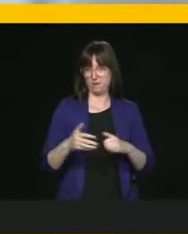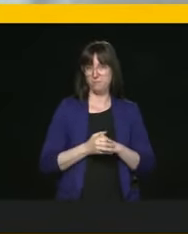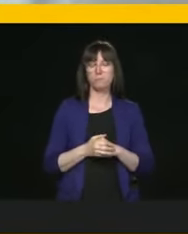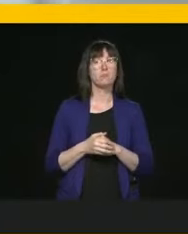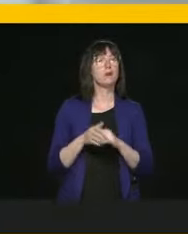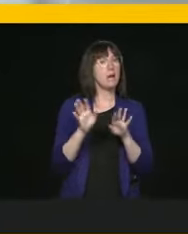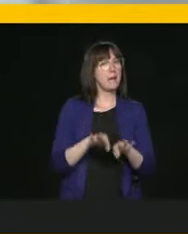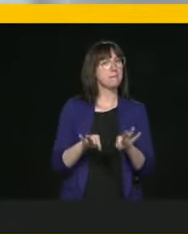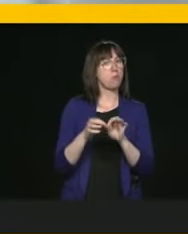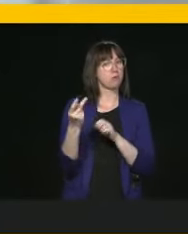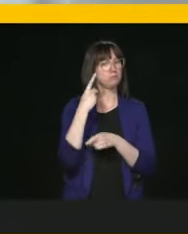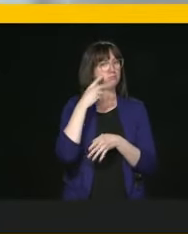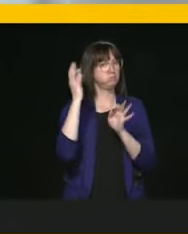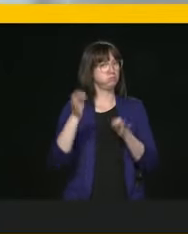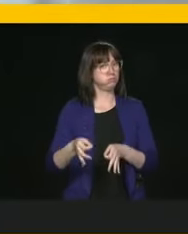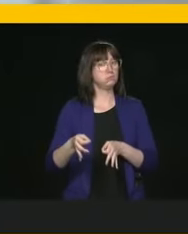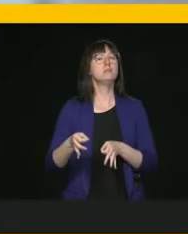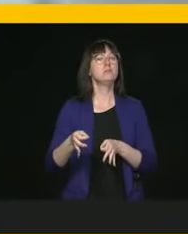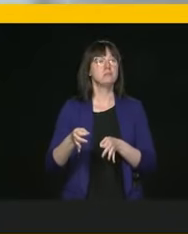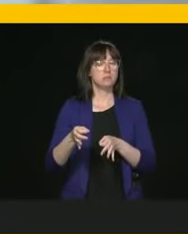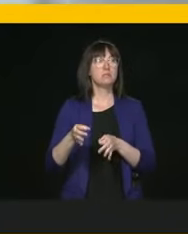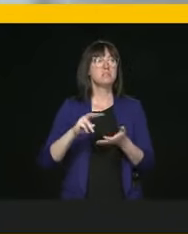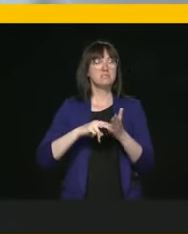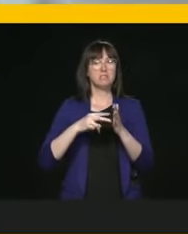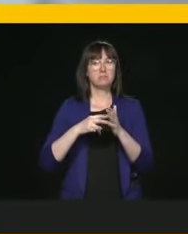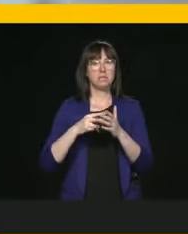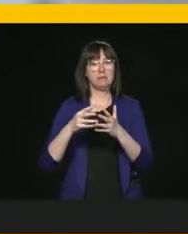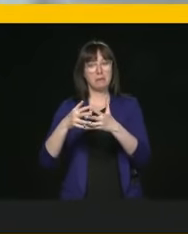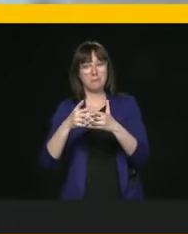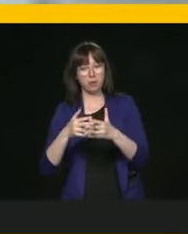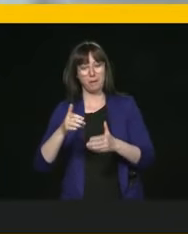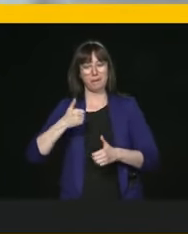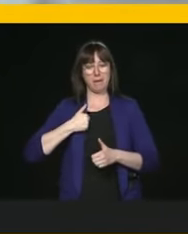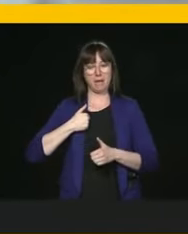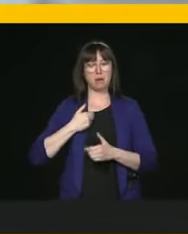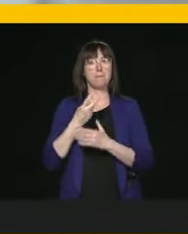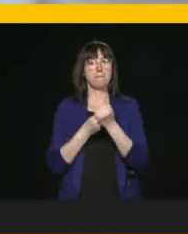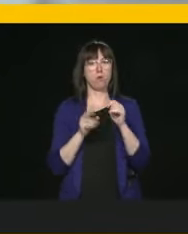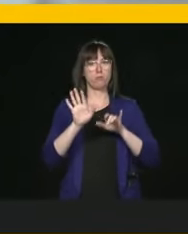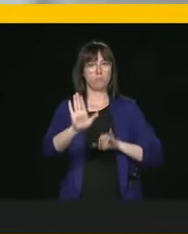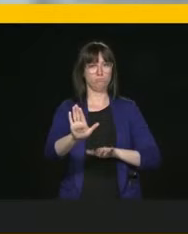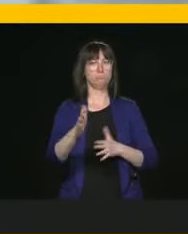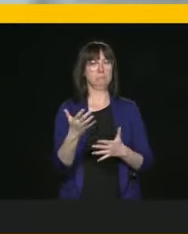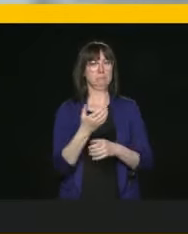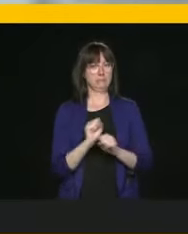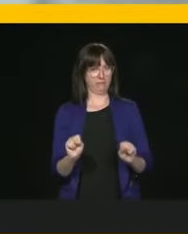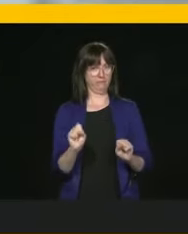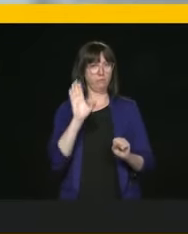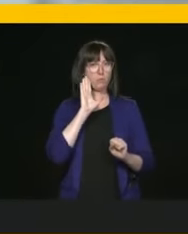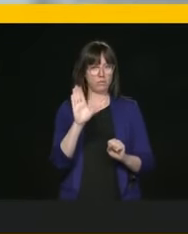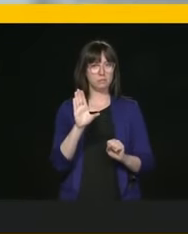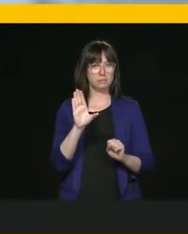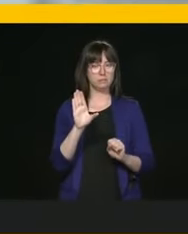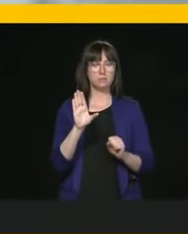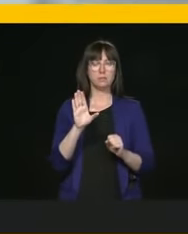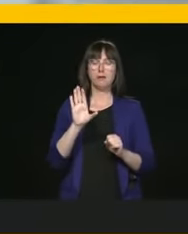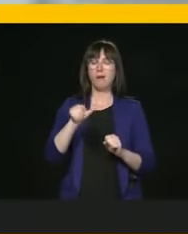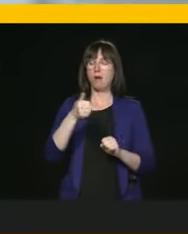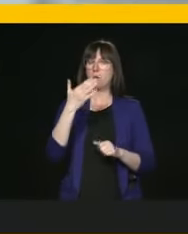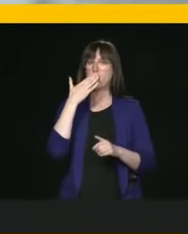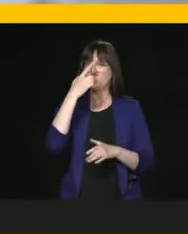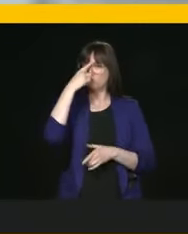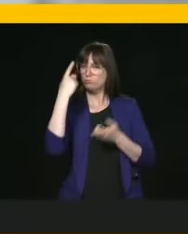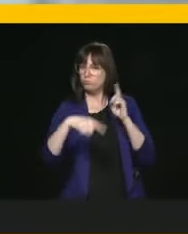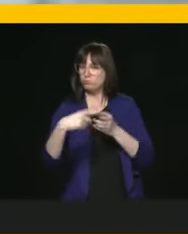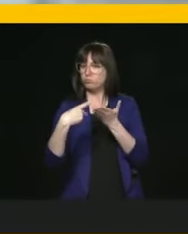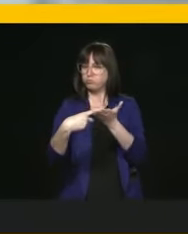important decision and one that will keep people on both sides of the border safe. It's another example of the excellent collaboration between